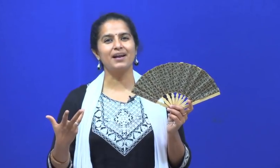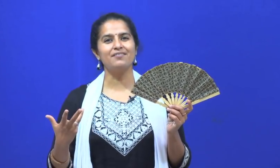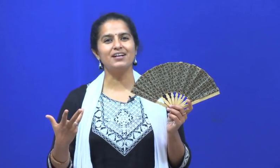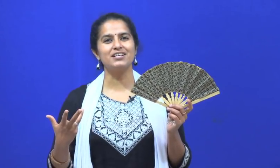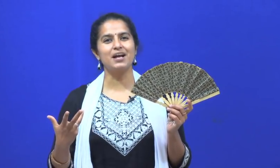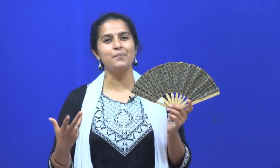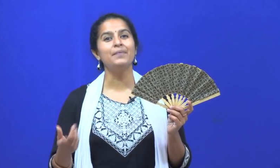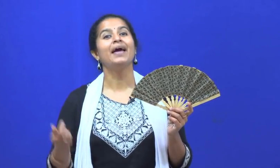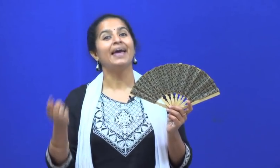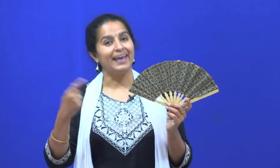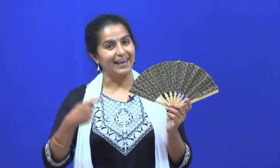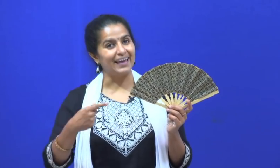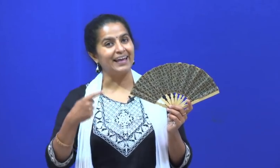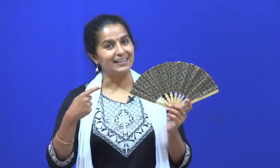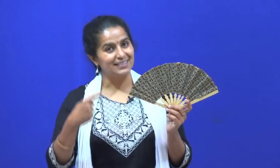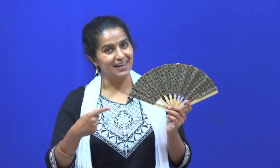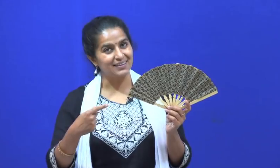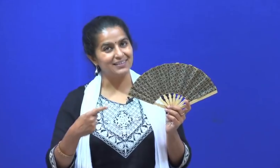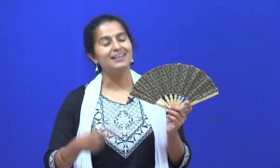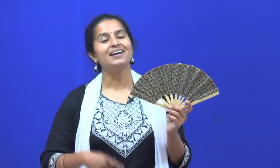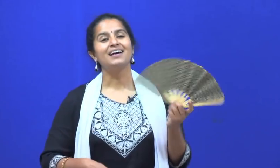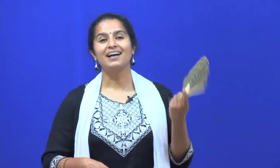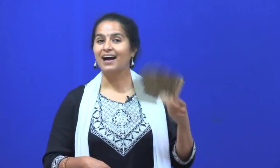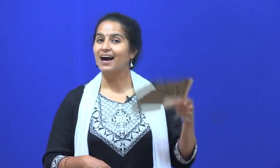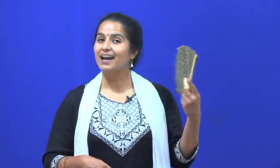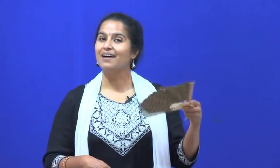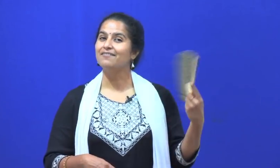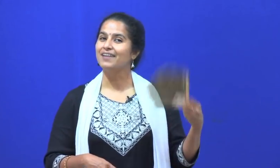Kim karavyajanam? Etat